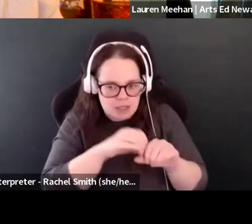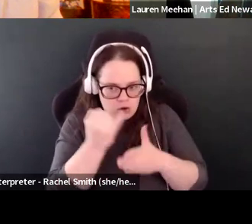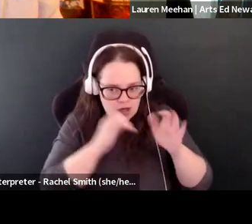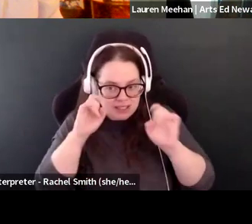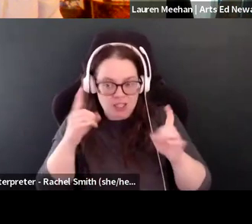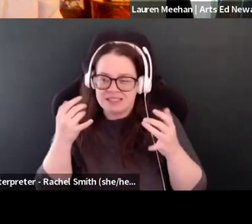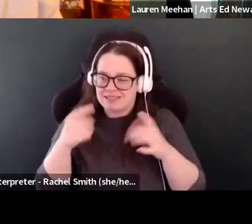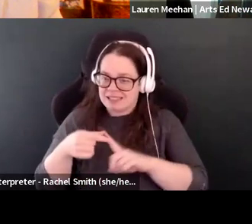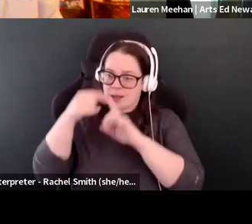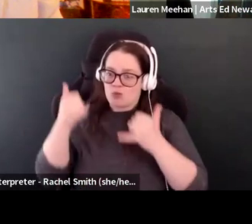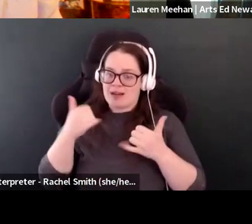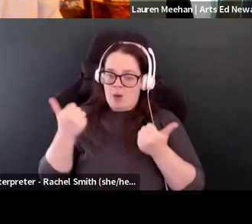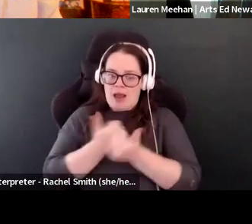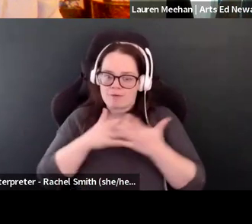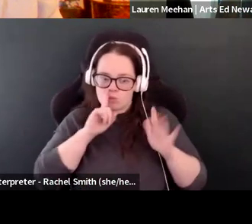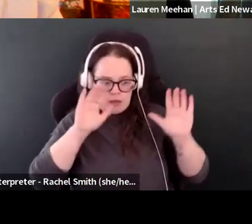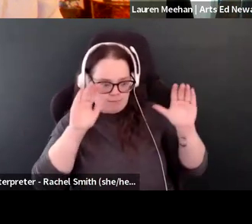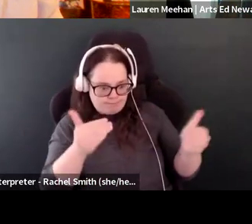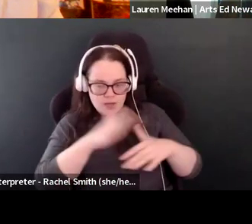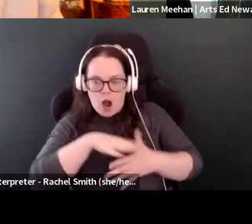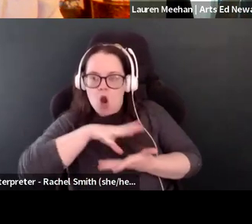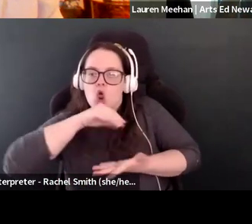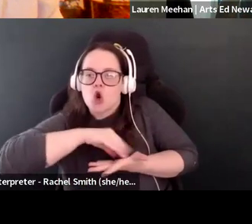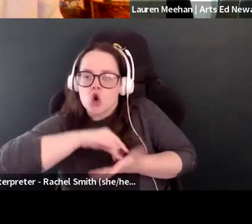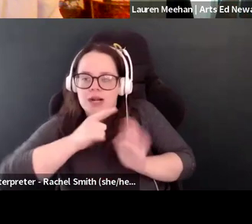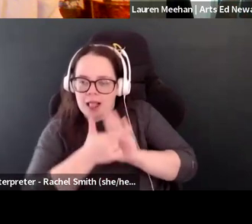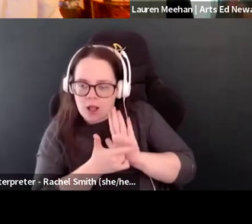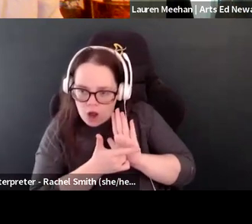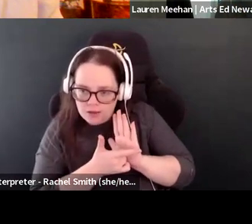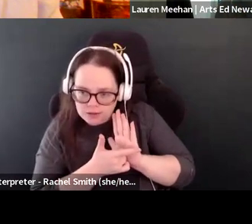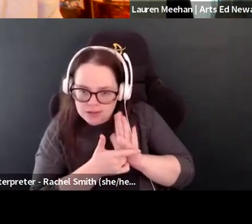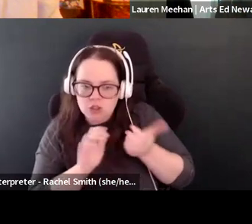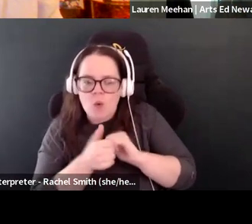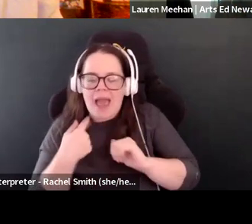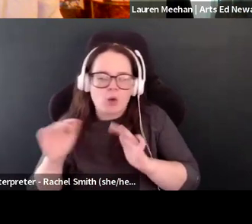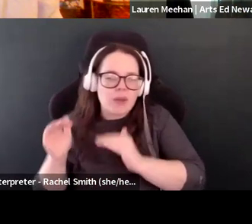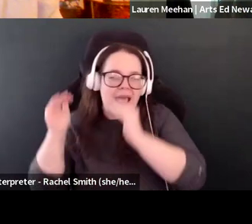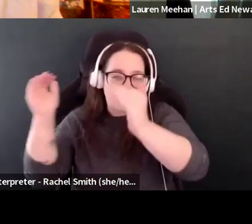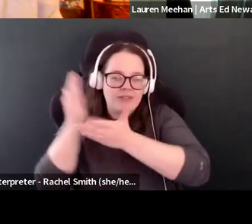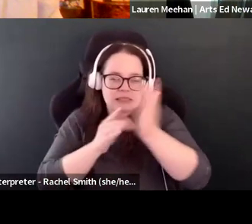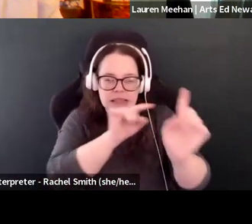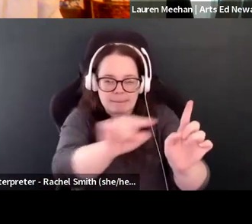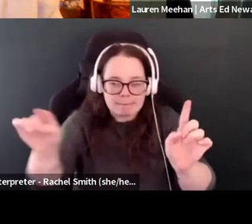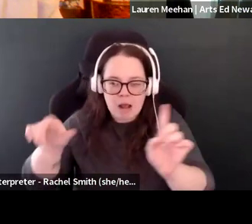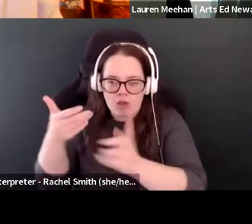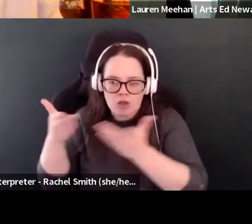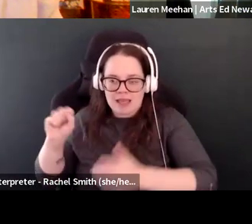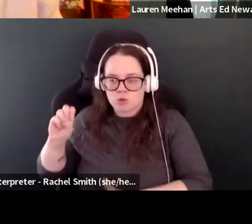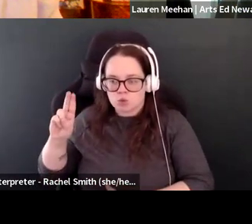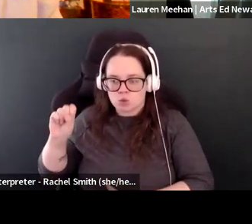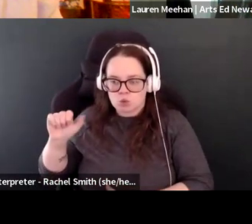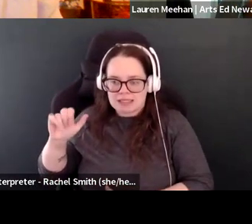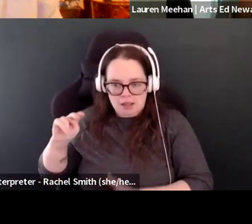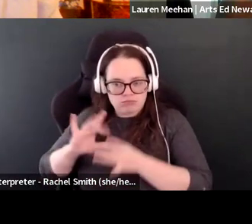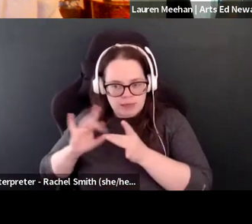everything's really heavily focused on learning loss? How do we elevate some of the things that Susan was talking about earlier? And that